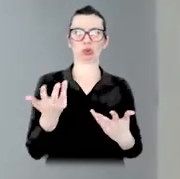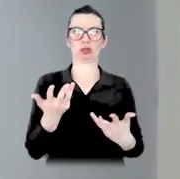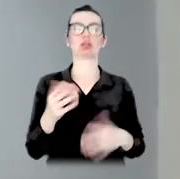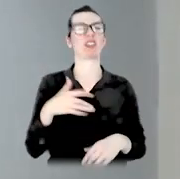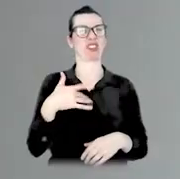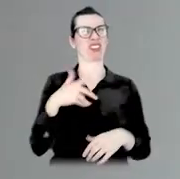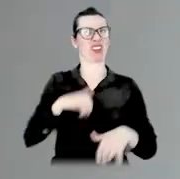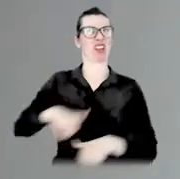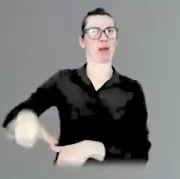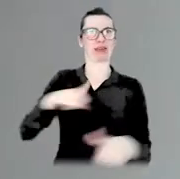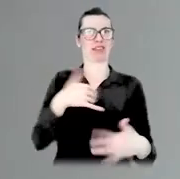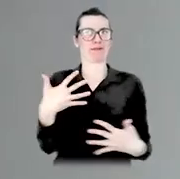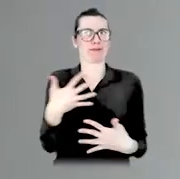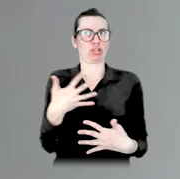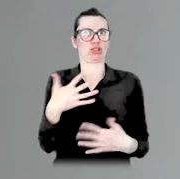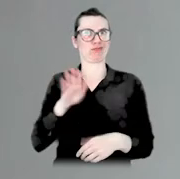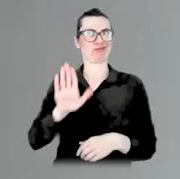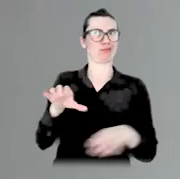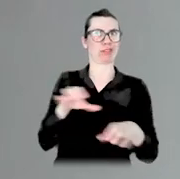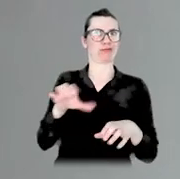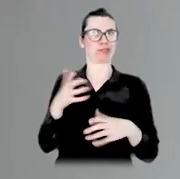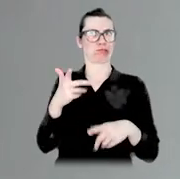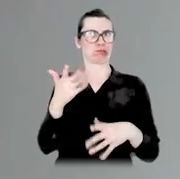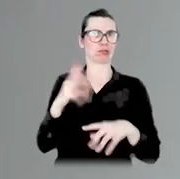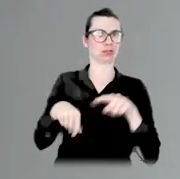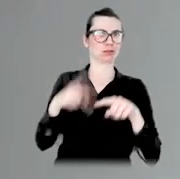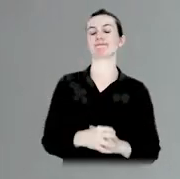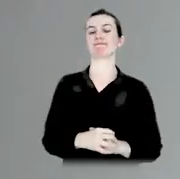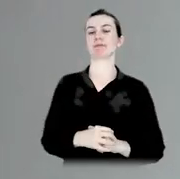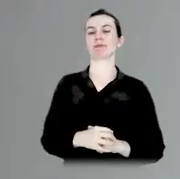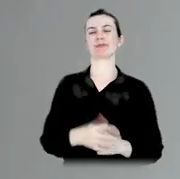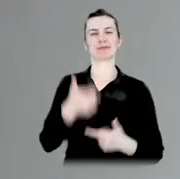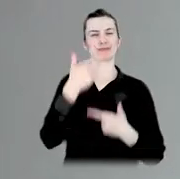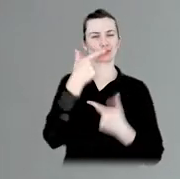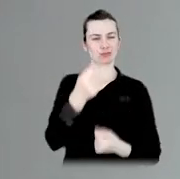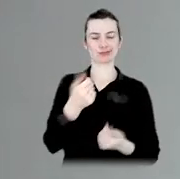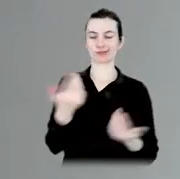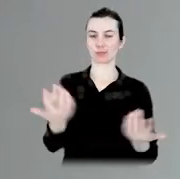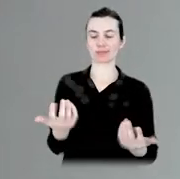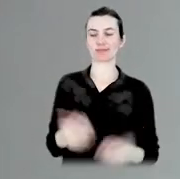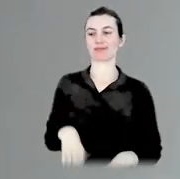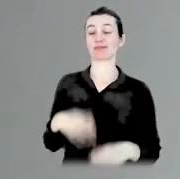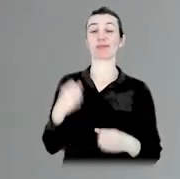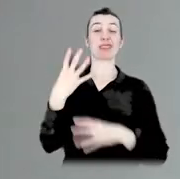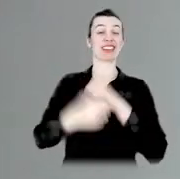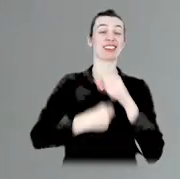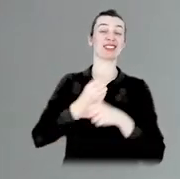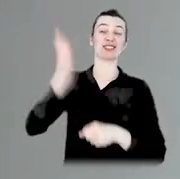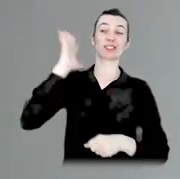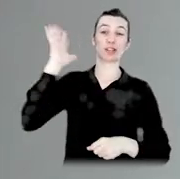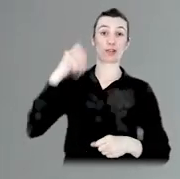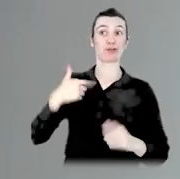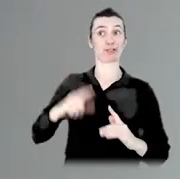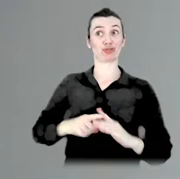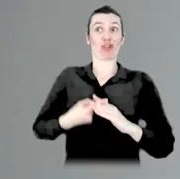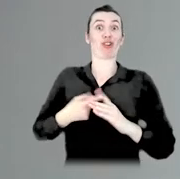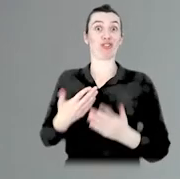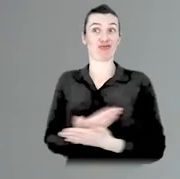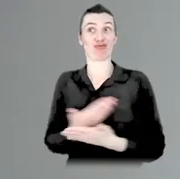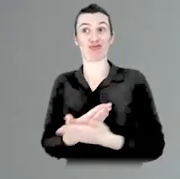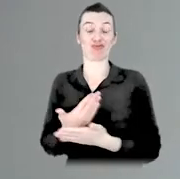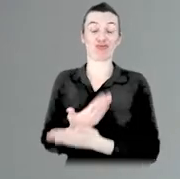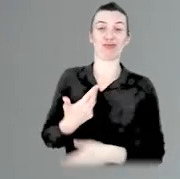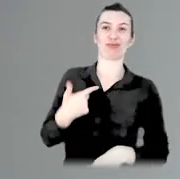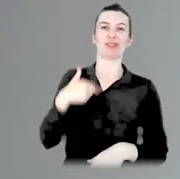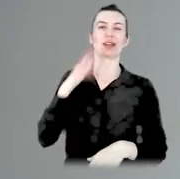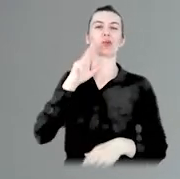fear. I think that's certainly a valid question. And, you know, the interesting thing is many years ago when I started in